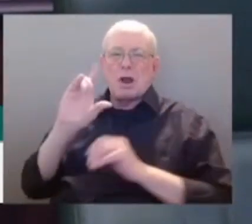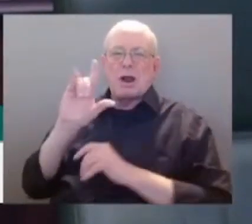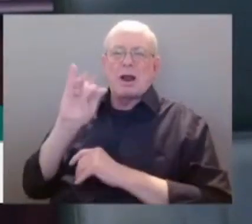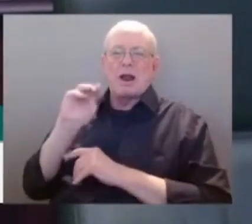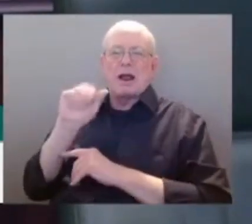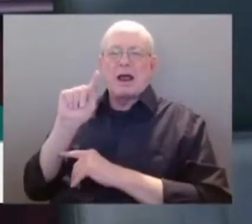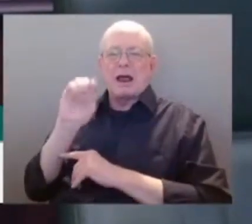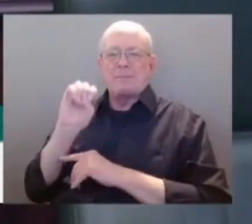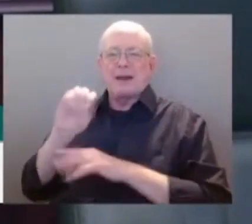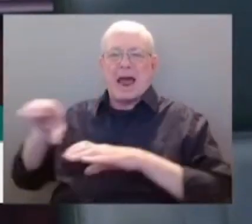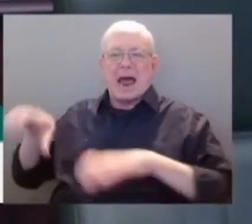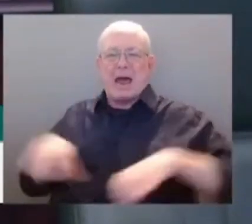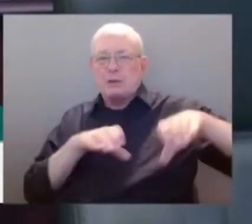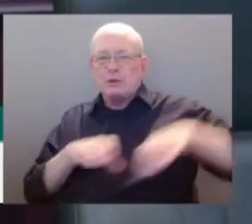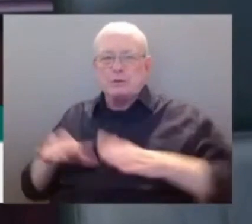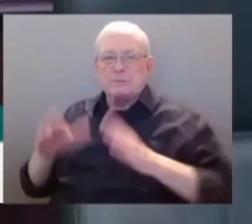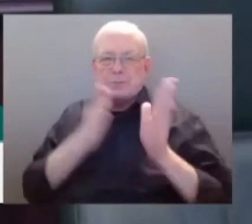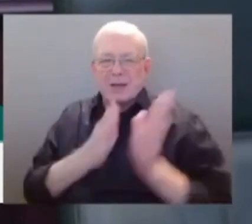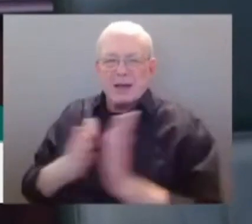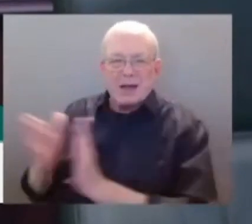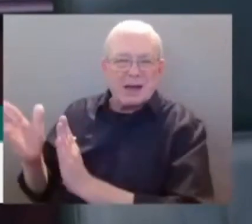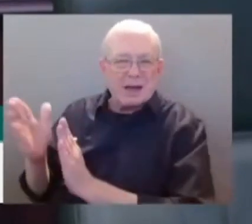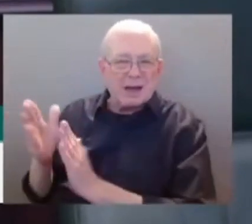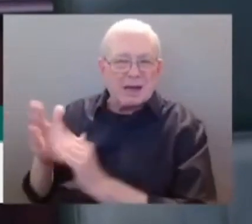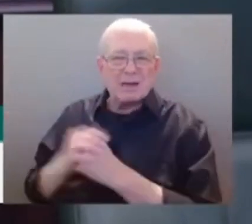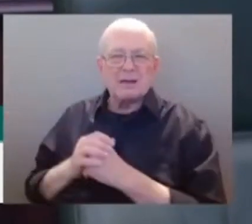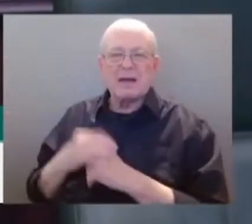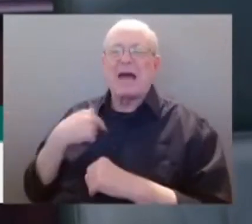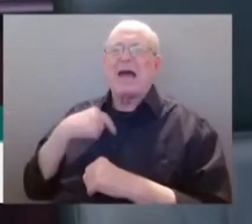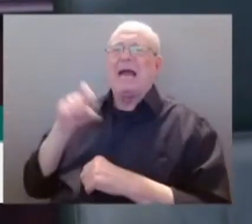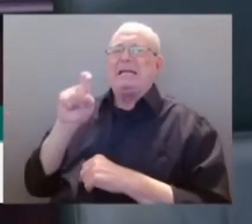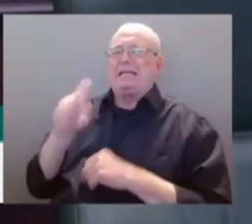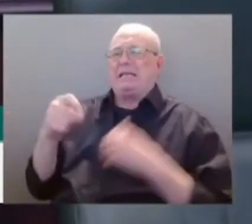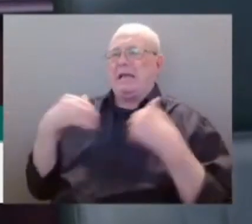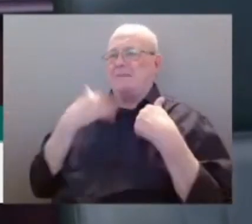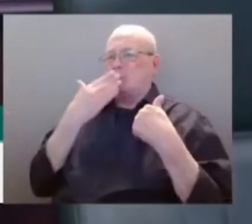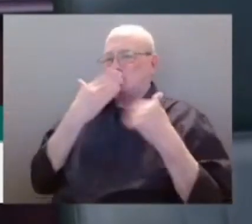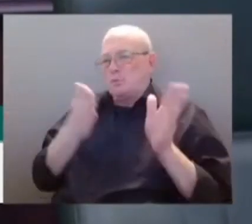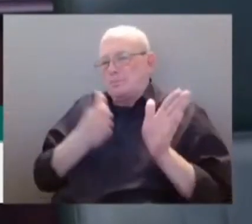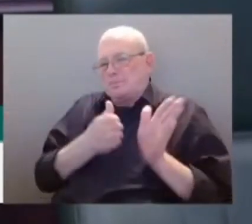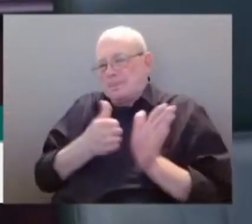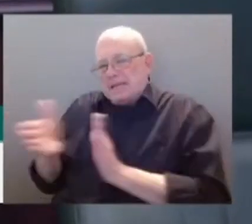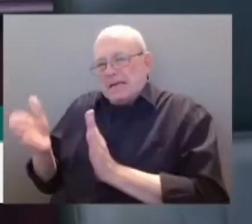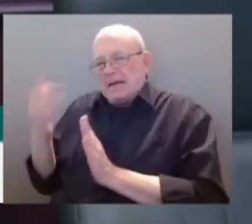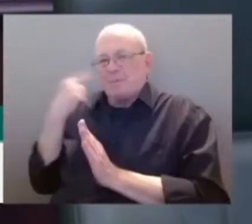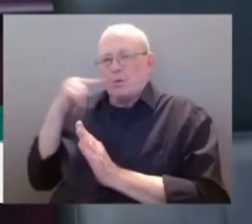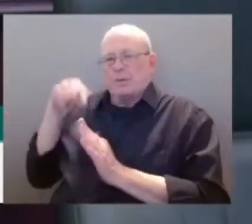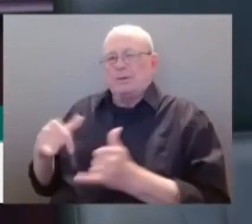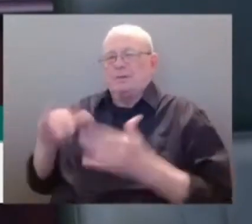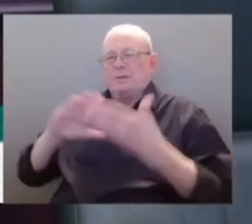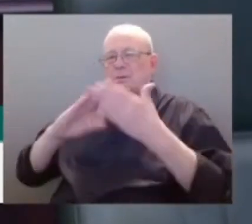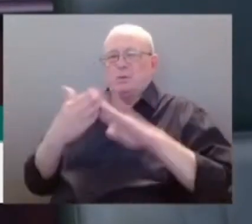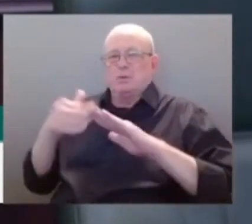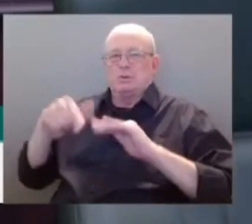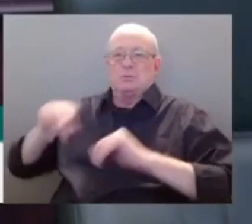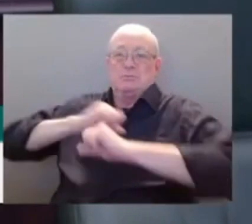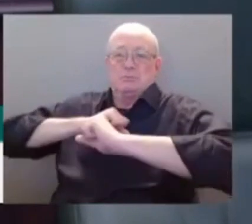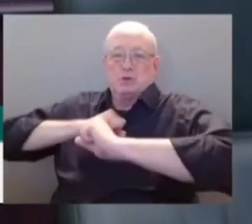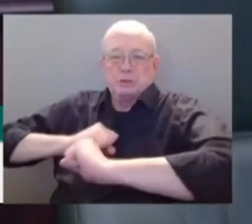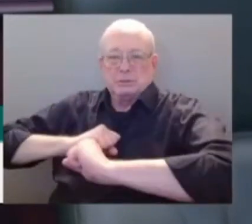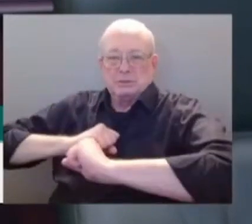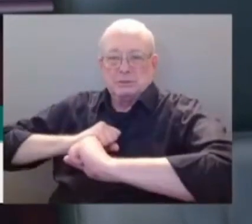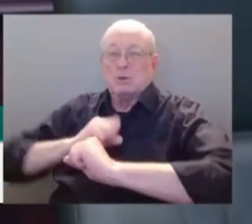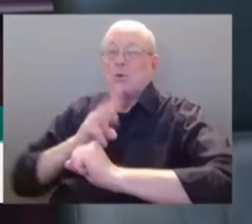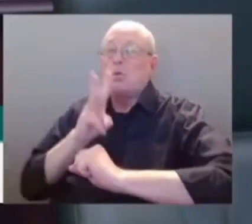we really need is a plan to build community and ecosystem resiliency to changing levels of water. What is the Ministry of Environment